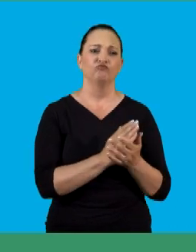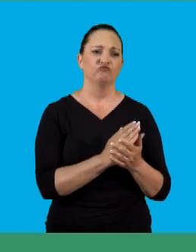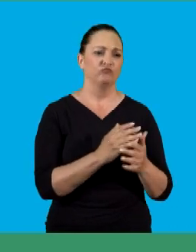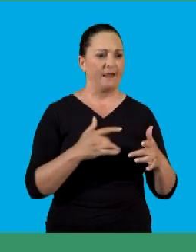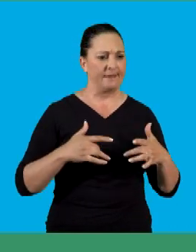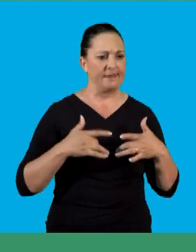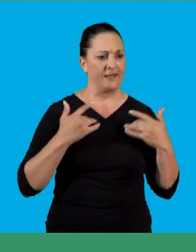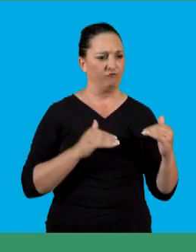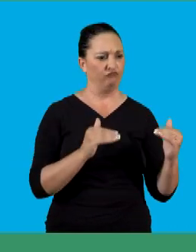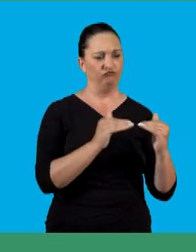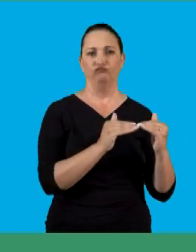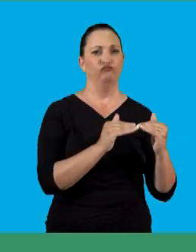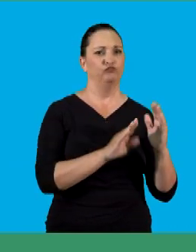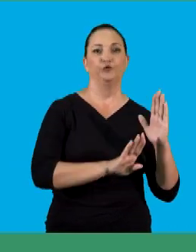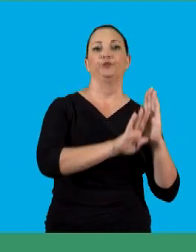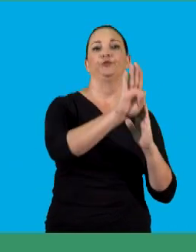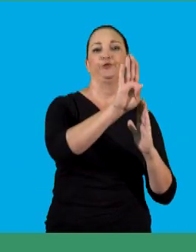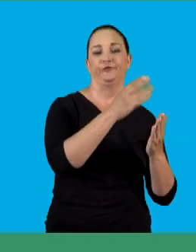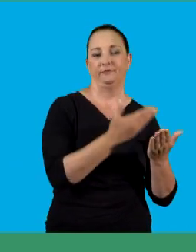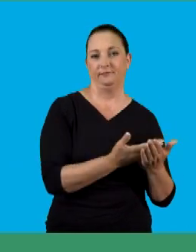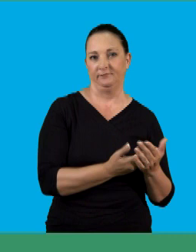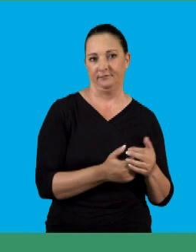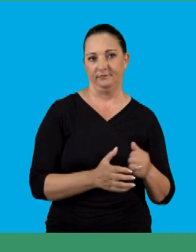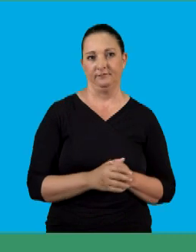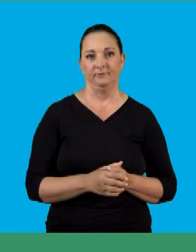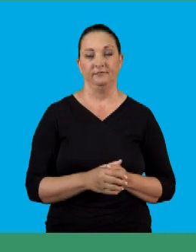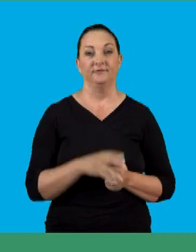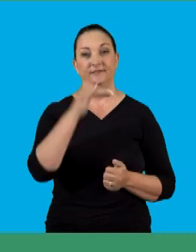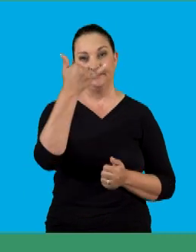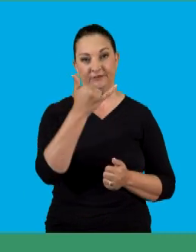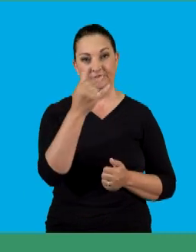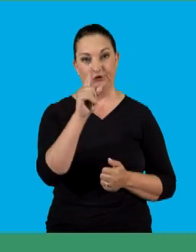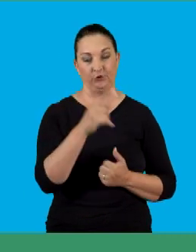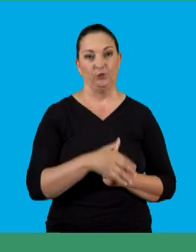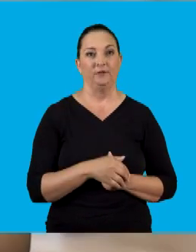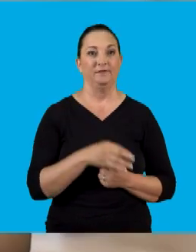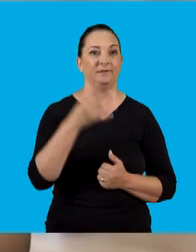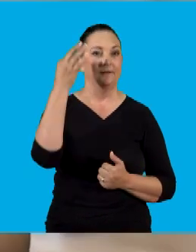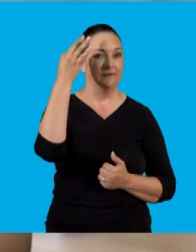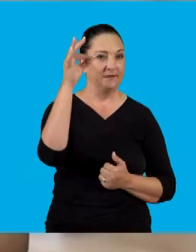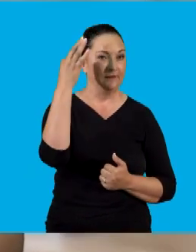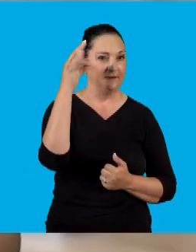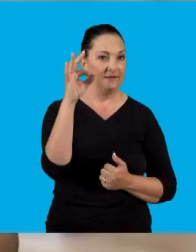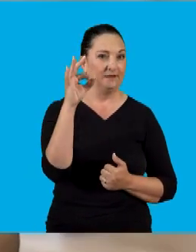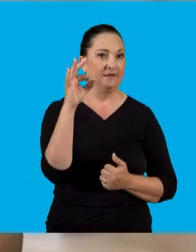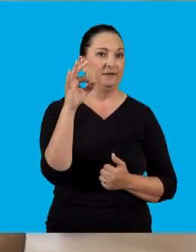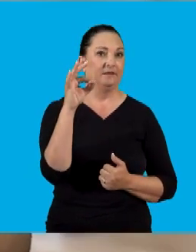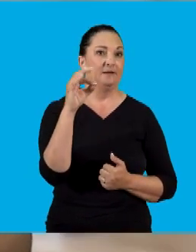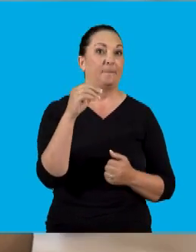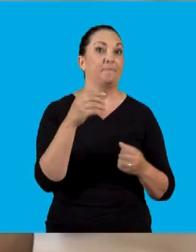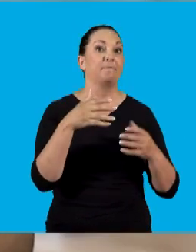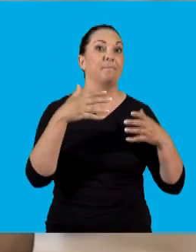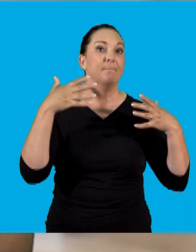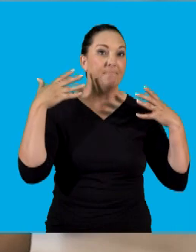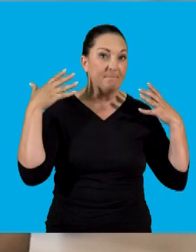general standard of living of its citizens. If we can just check, for instance, the government is the